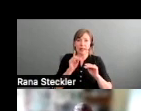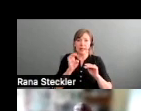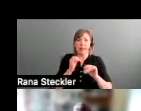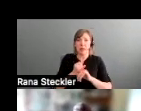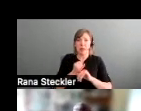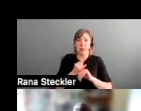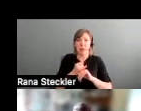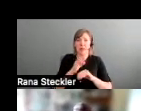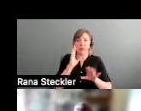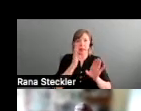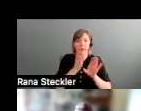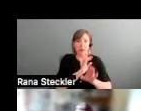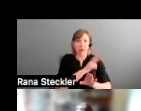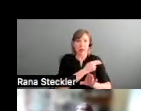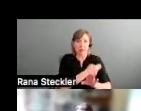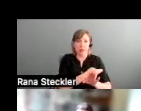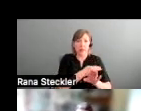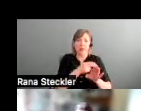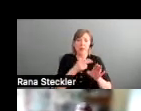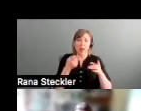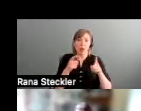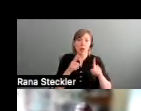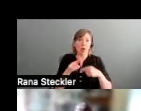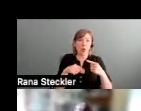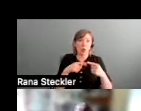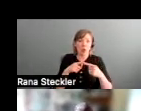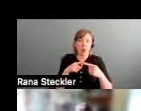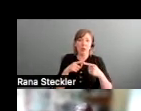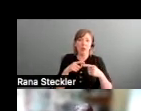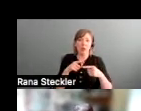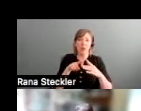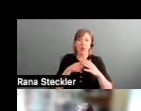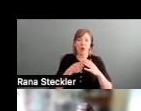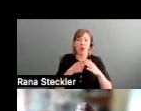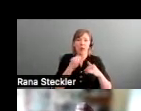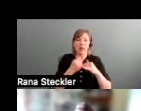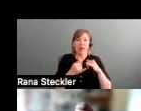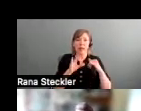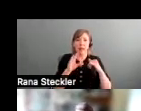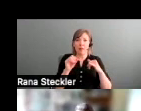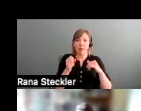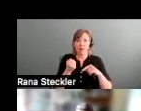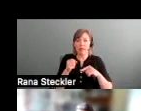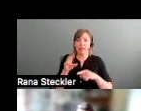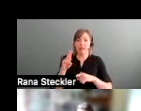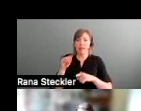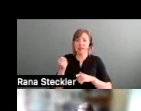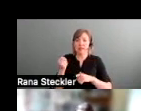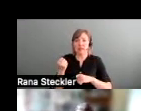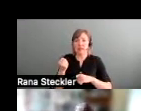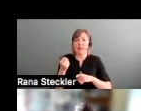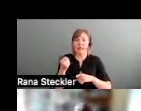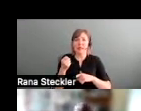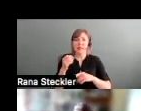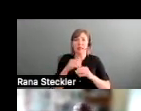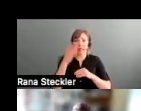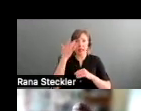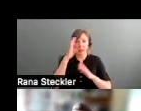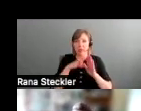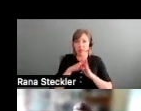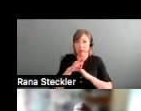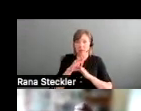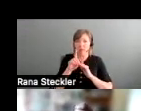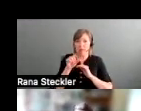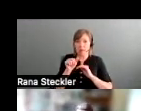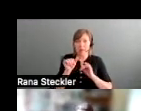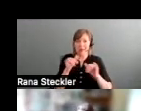Deinstitutionalization in psychiatric hospital, occurred starting the end of the 50s and then the 60s. In intellectual and developmental disability,